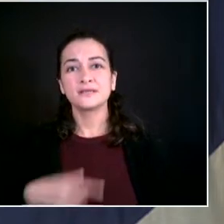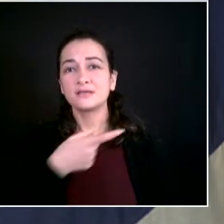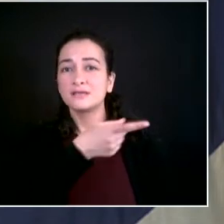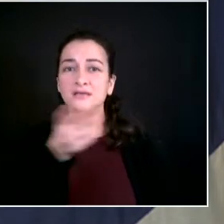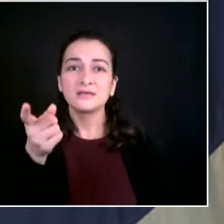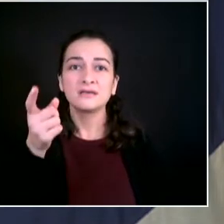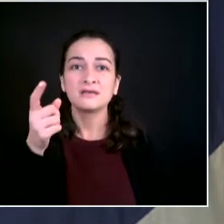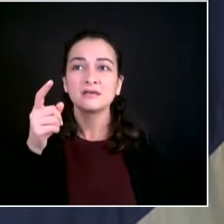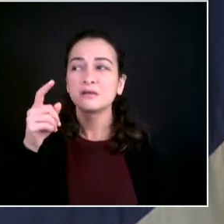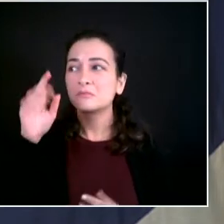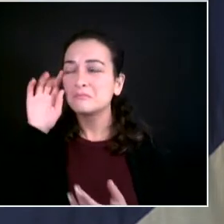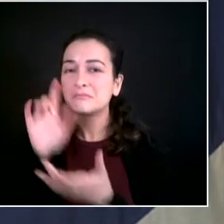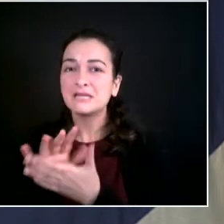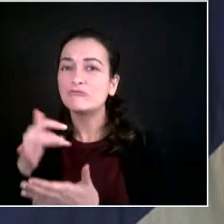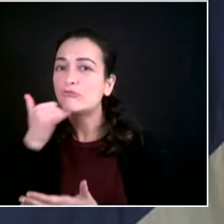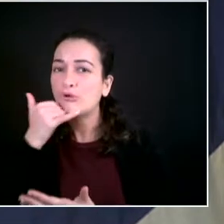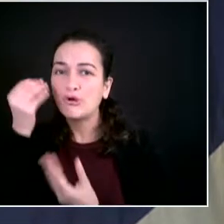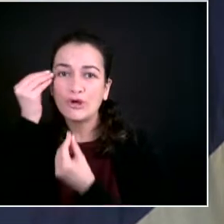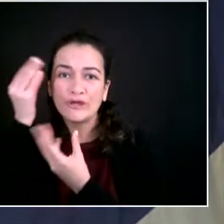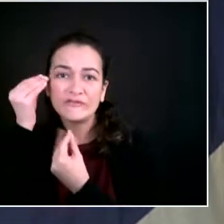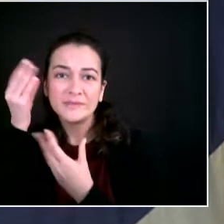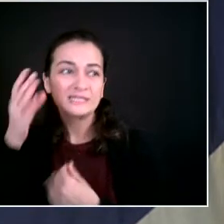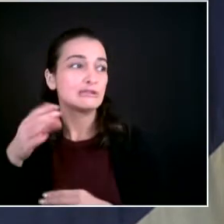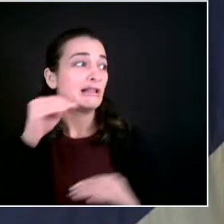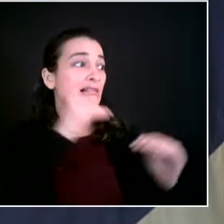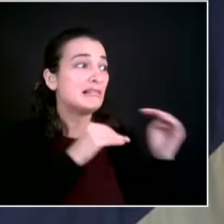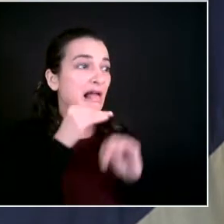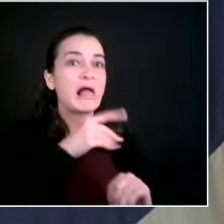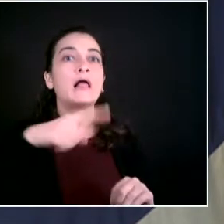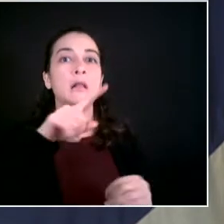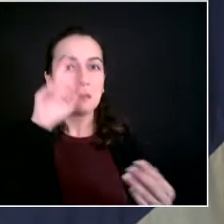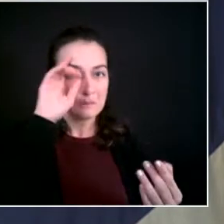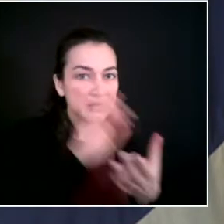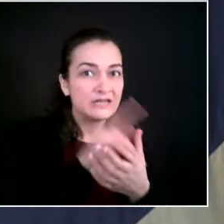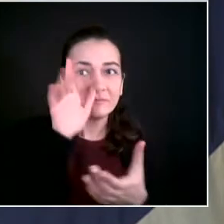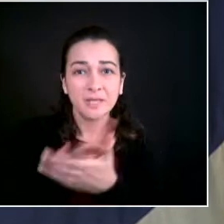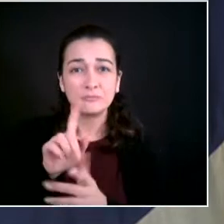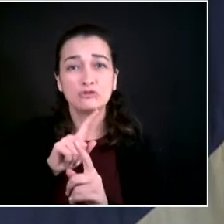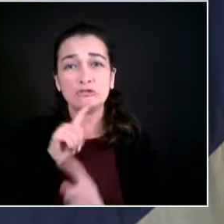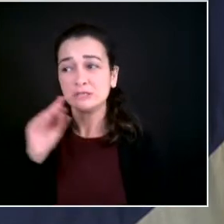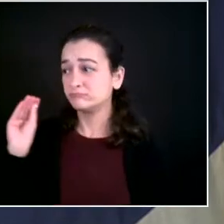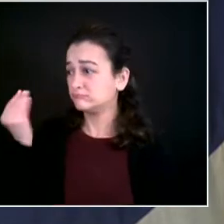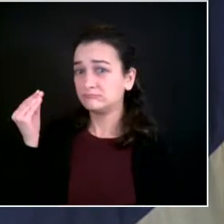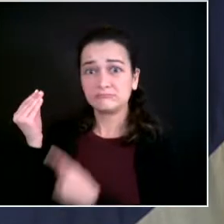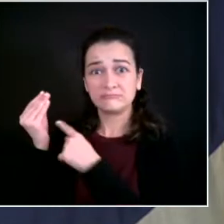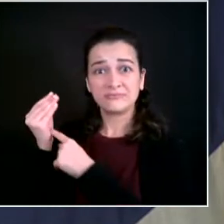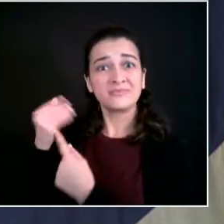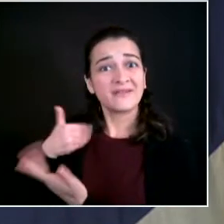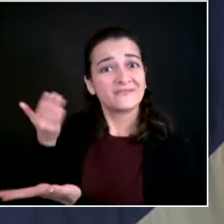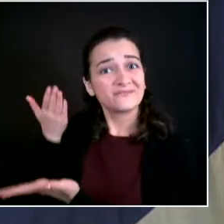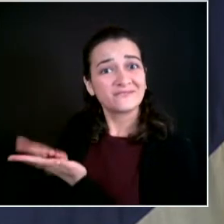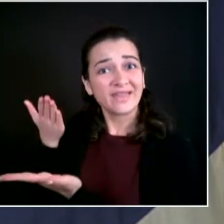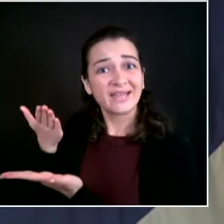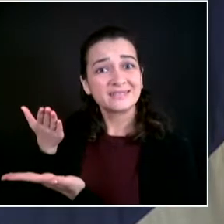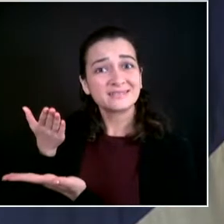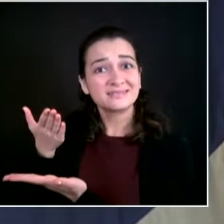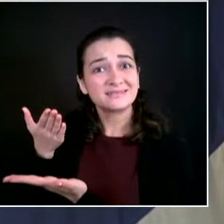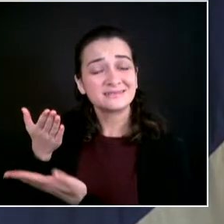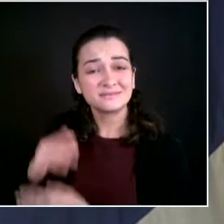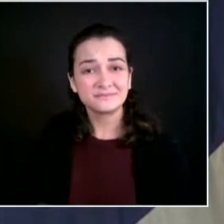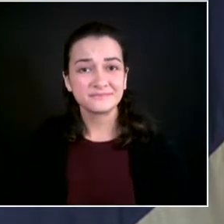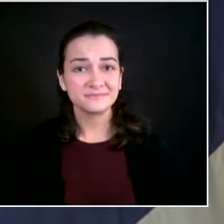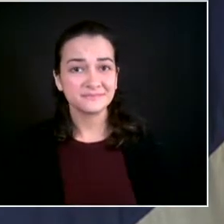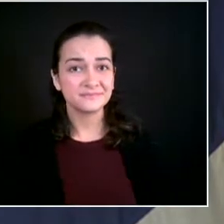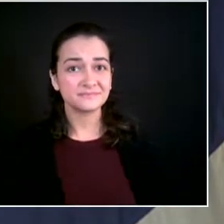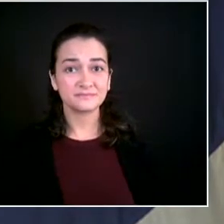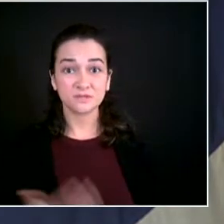numbers. Continue to improve those numbers even more month after month and dedicating myself to the values